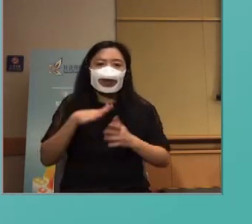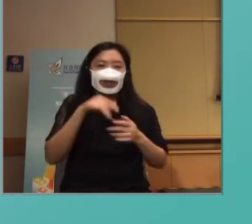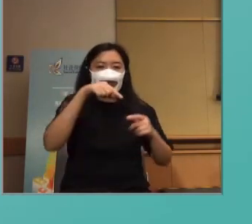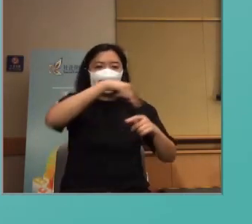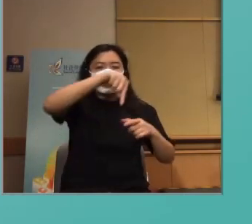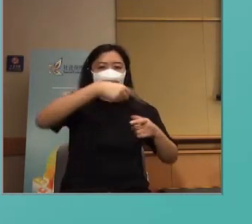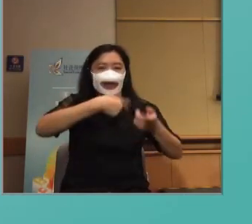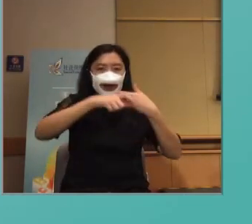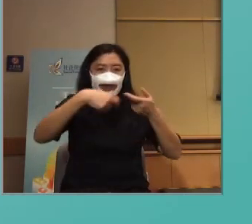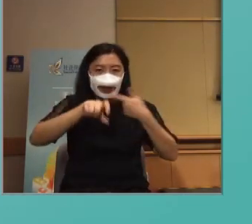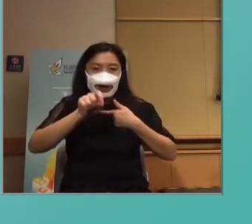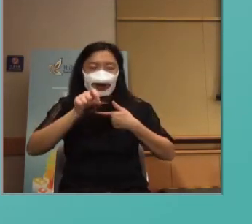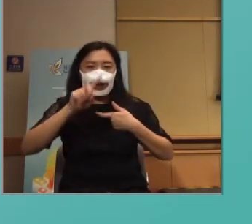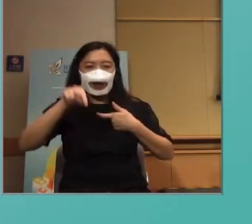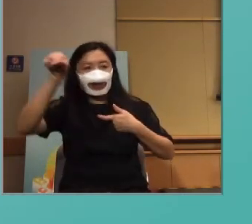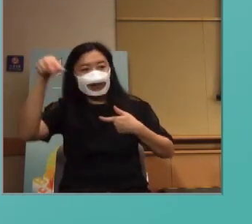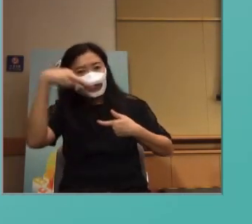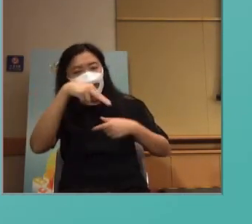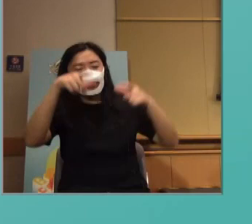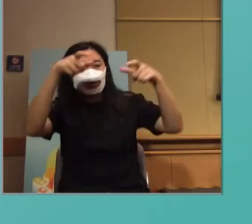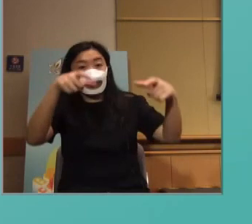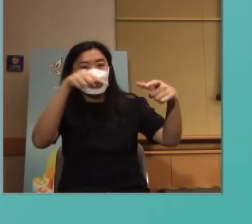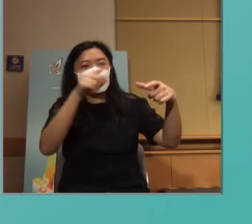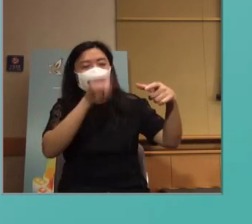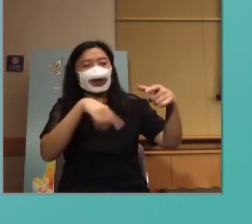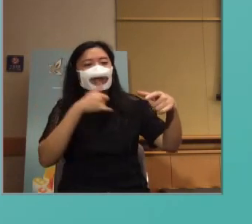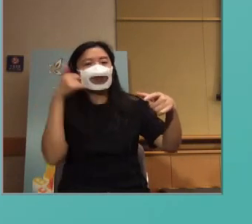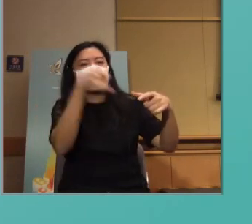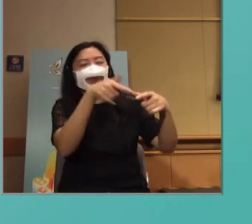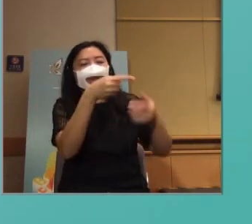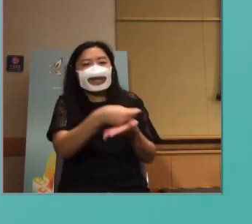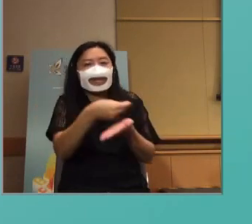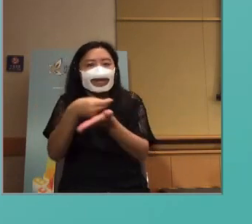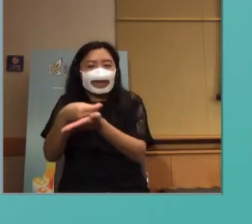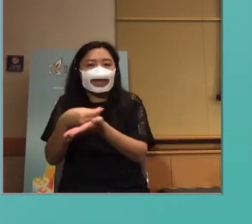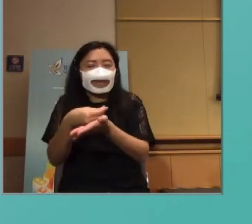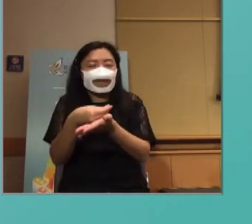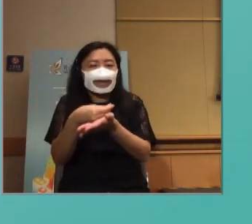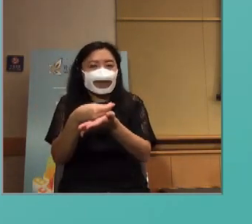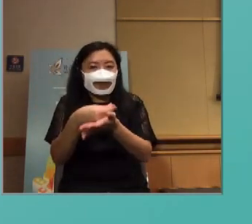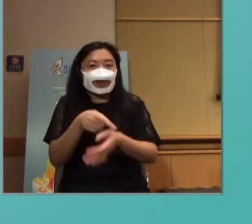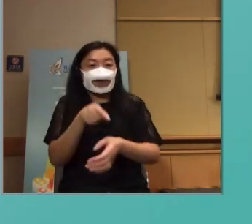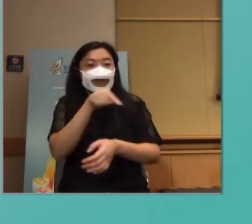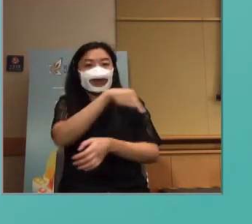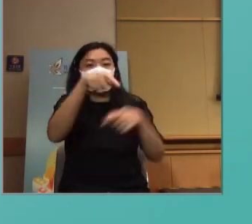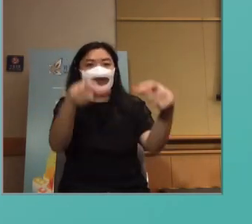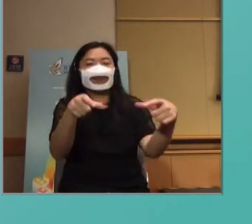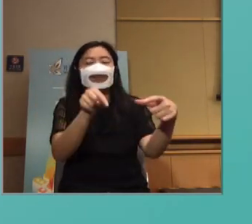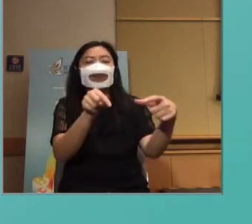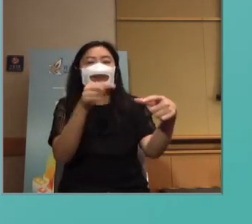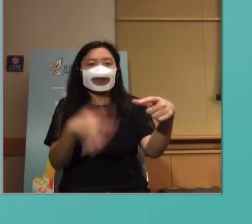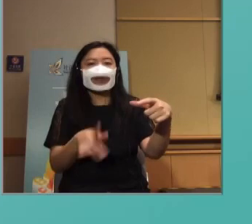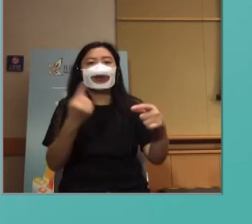called the blockchain, which is immediate, transparent. It's immutable, which means it's